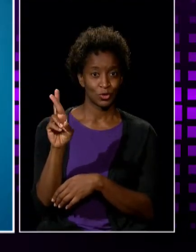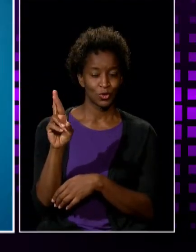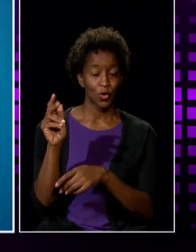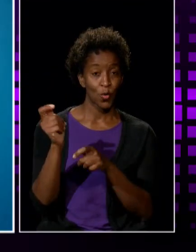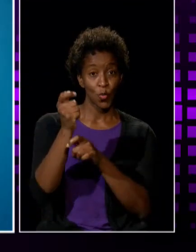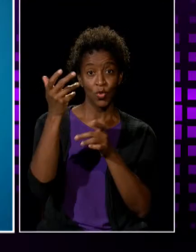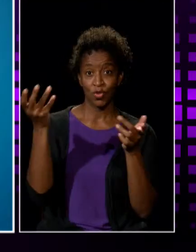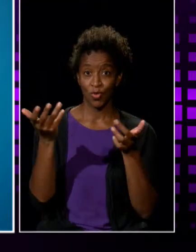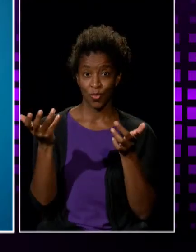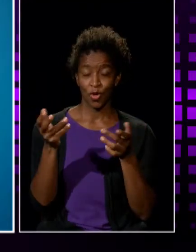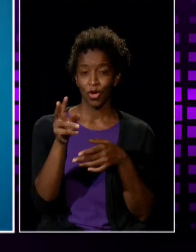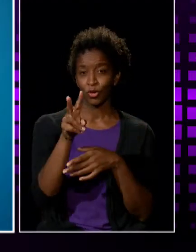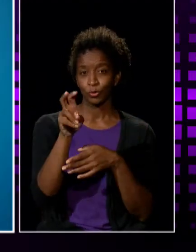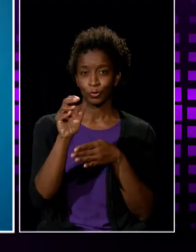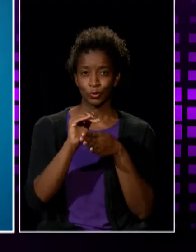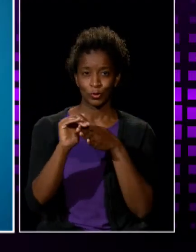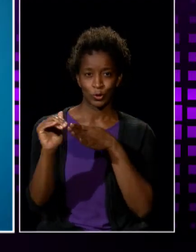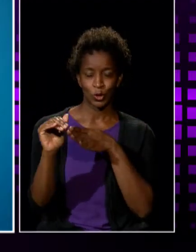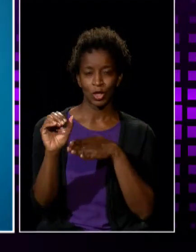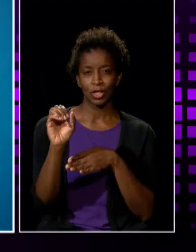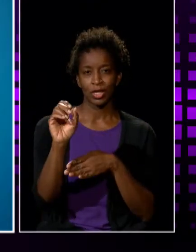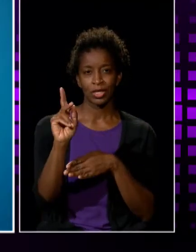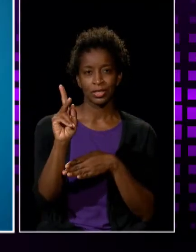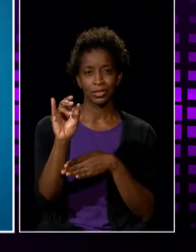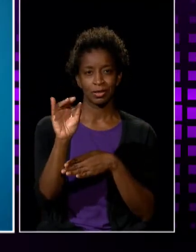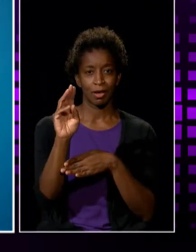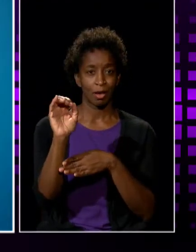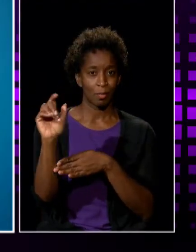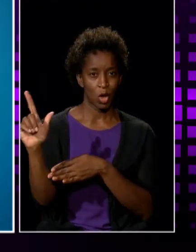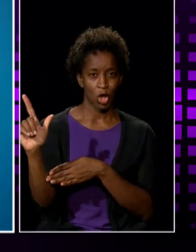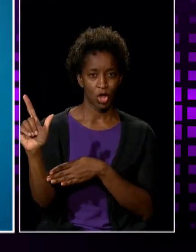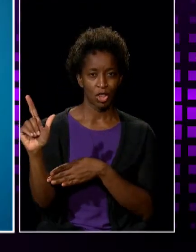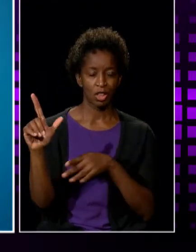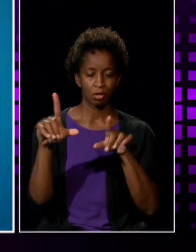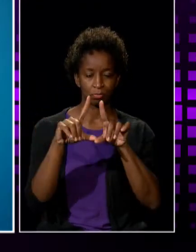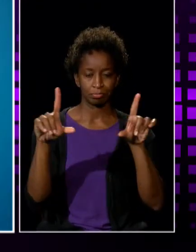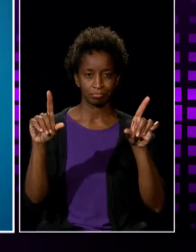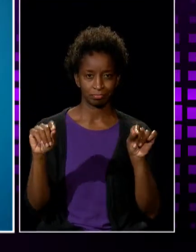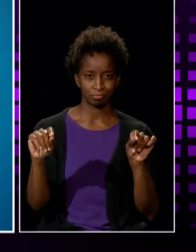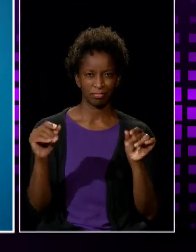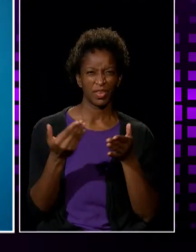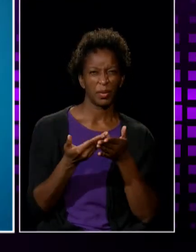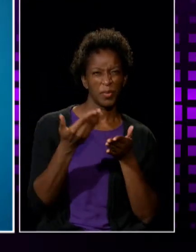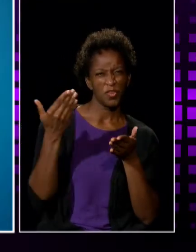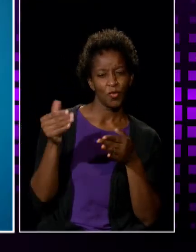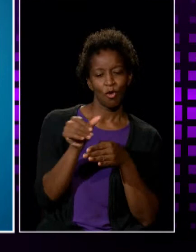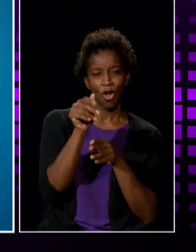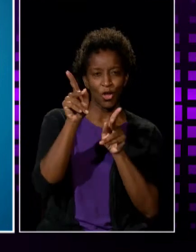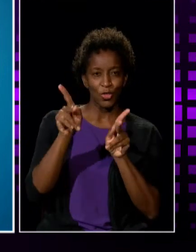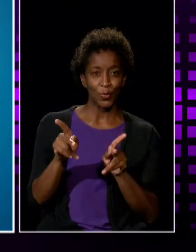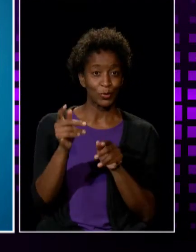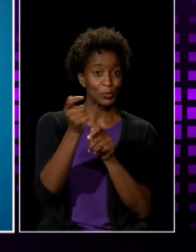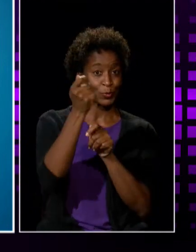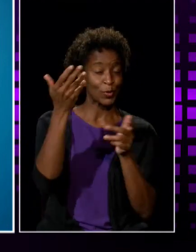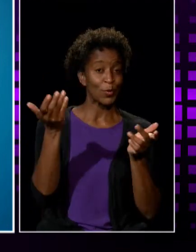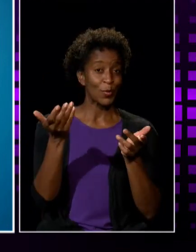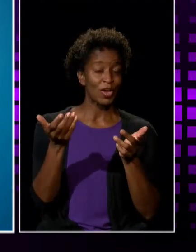And before that, we had a winner who had won the gift at Accra Hotel. So we want to congratulate